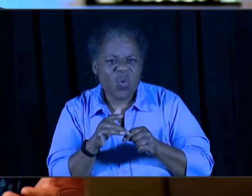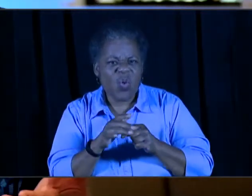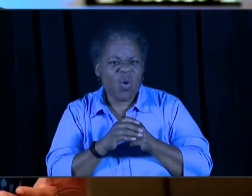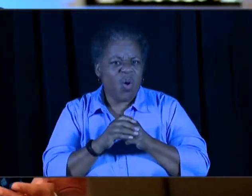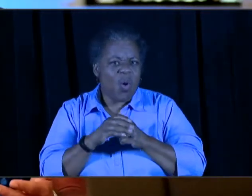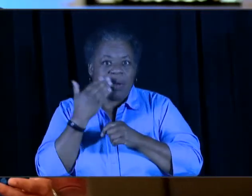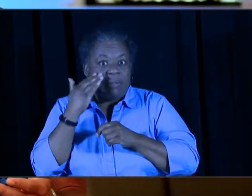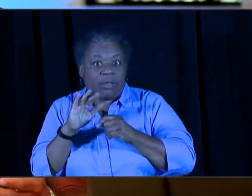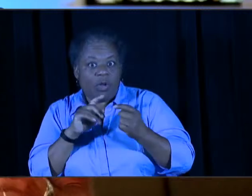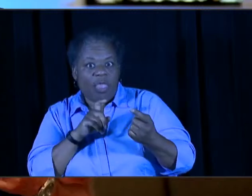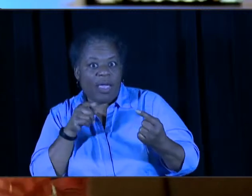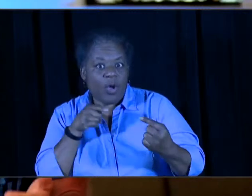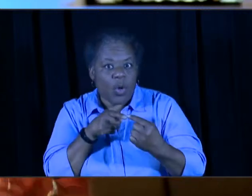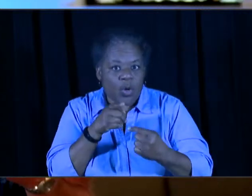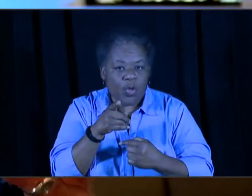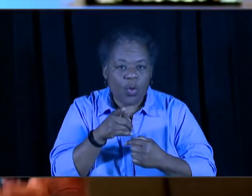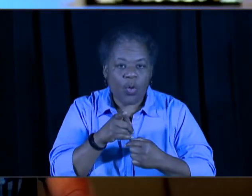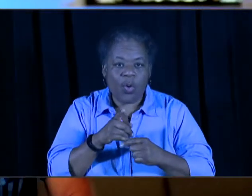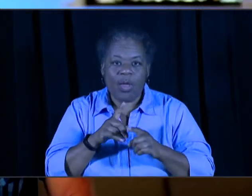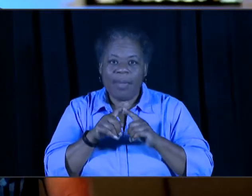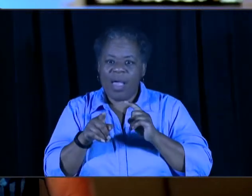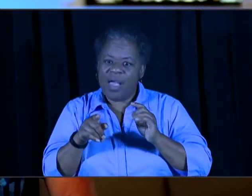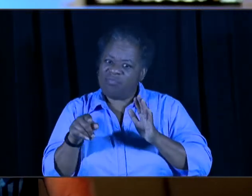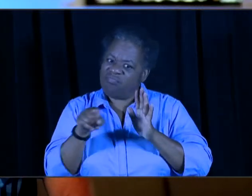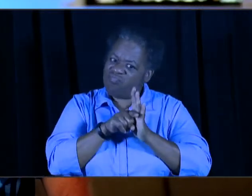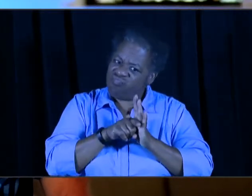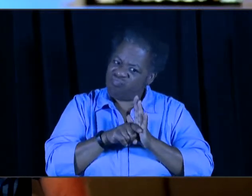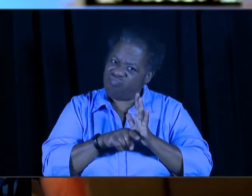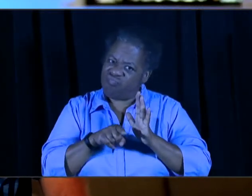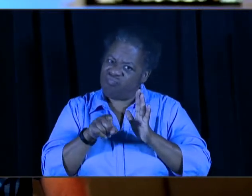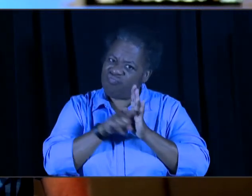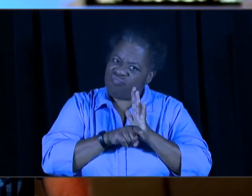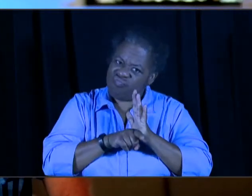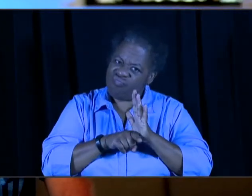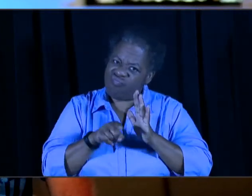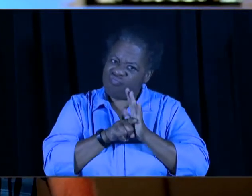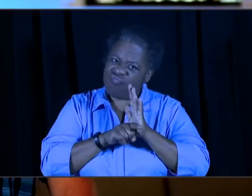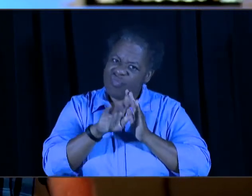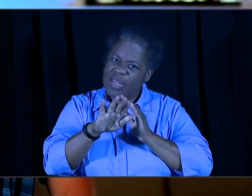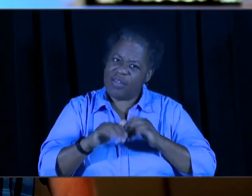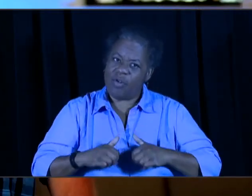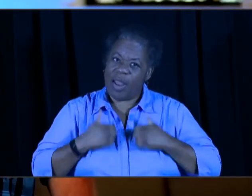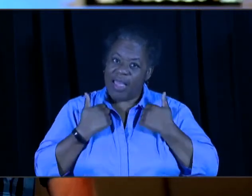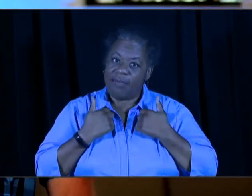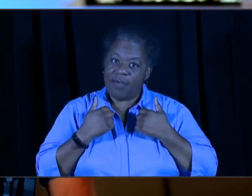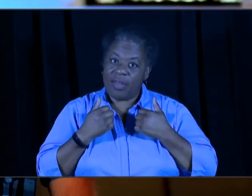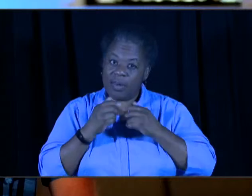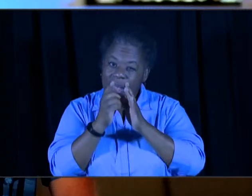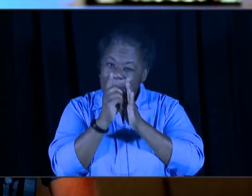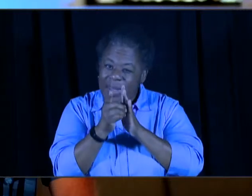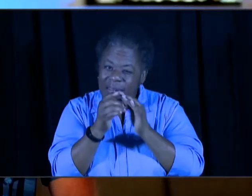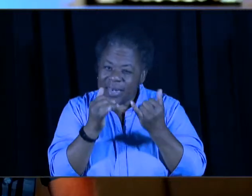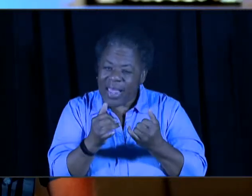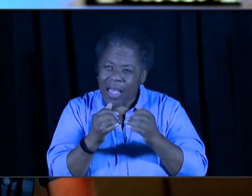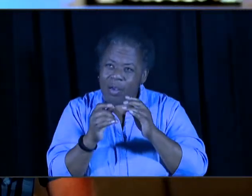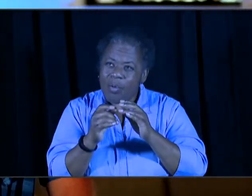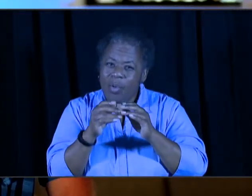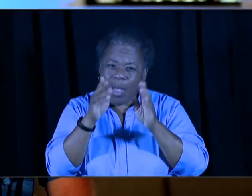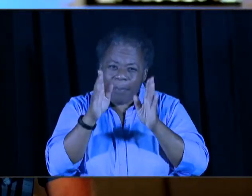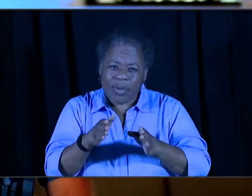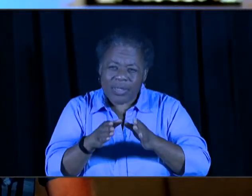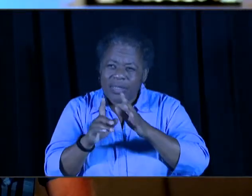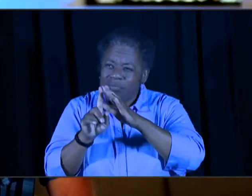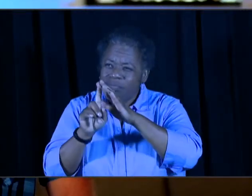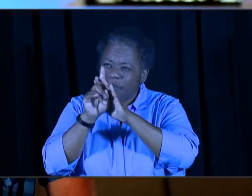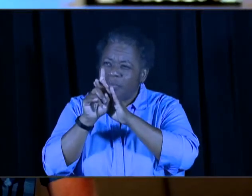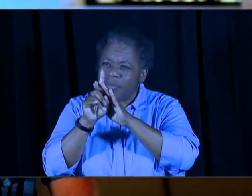it hurt. It's made a negative impact on your life. Take a minute right now. Think of a person who has wronged